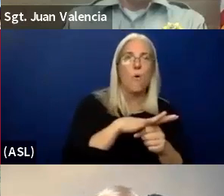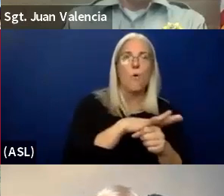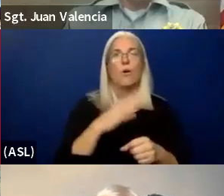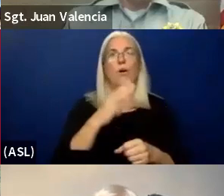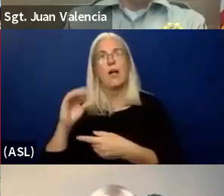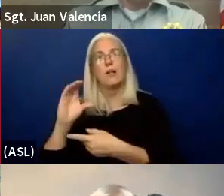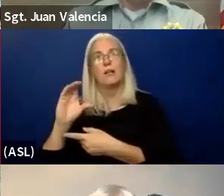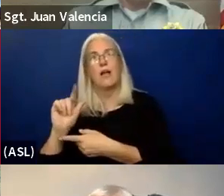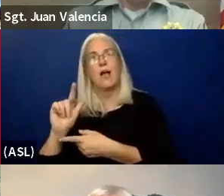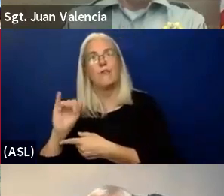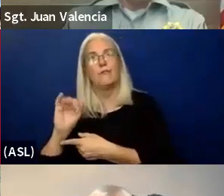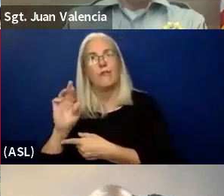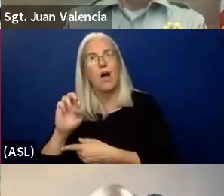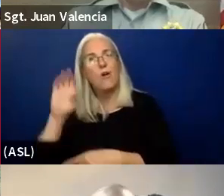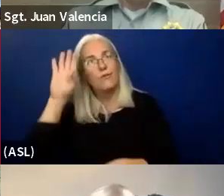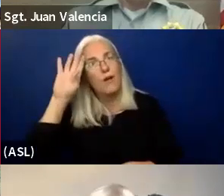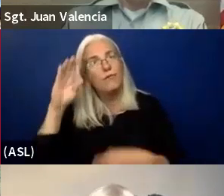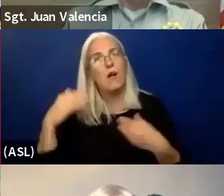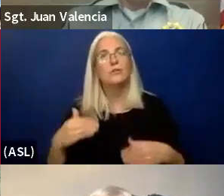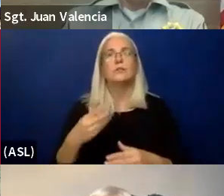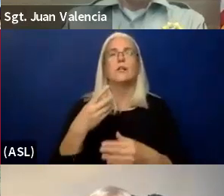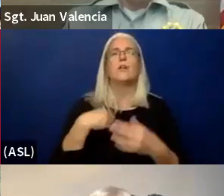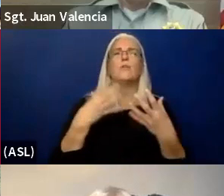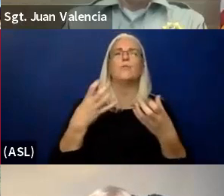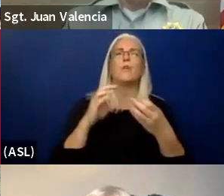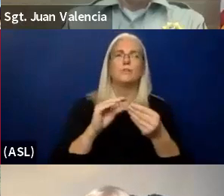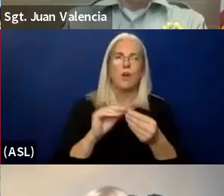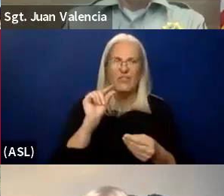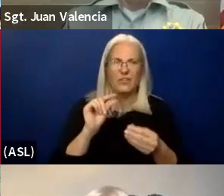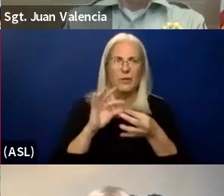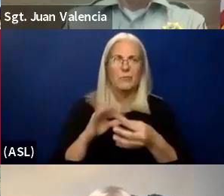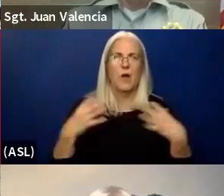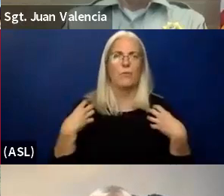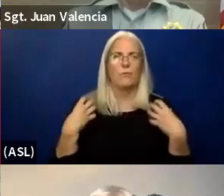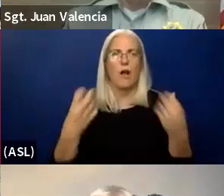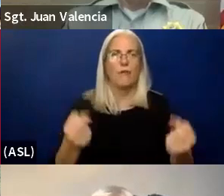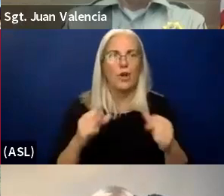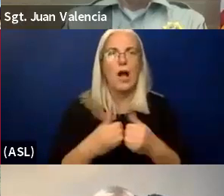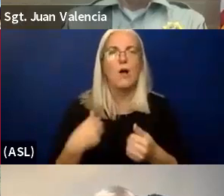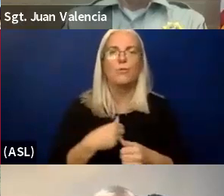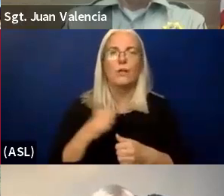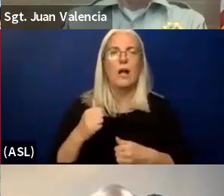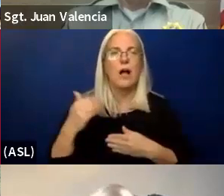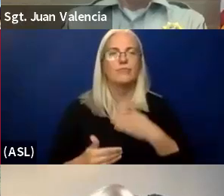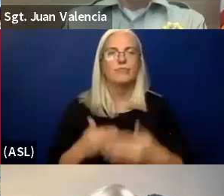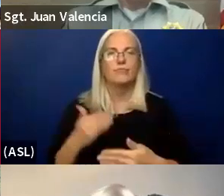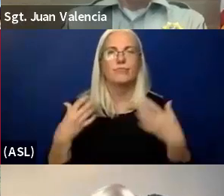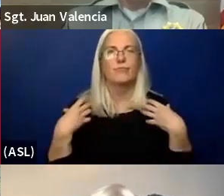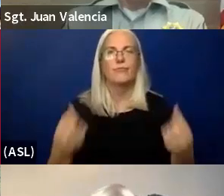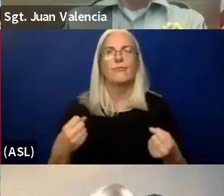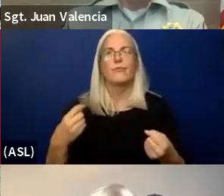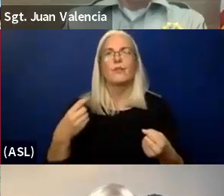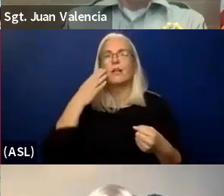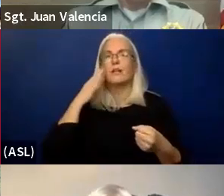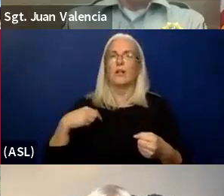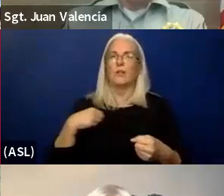bit on recovery here today. Obviously, we are not out of the woods yet, and we continue to be focused on the situation at hand. I also want to